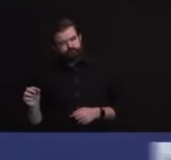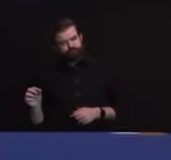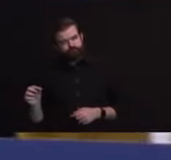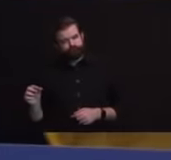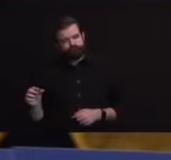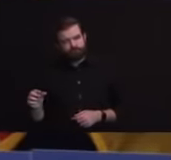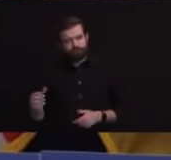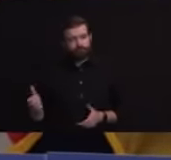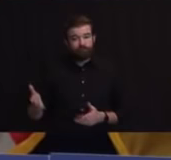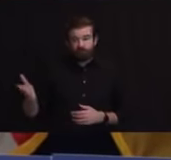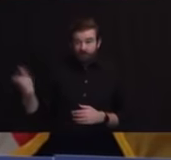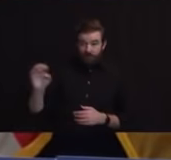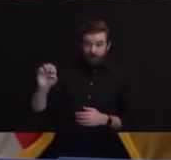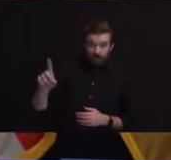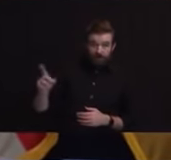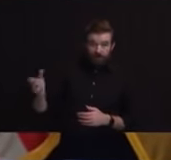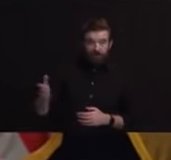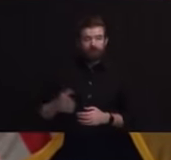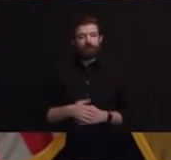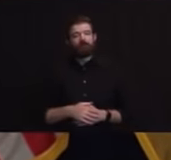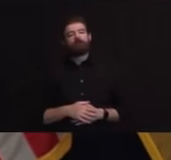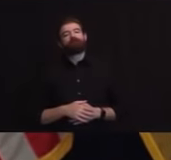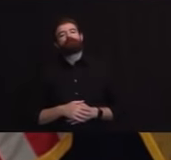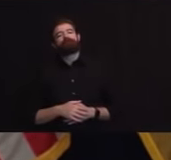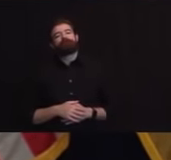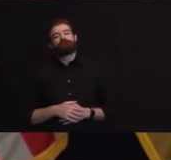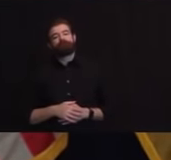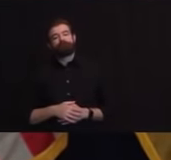Sure. First off, as the governor said,